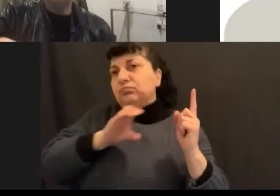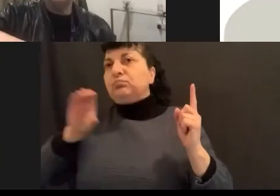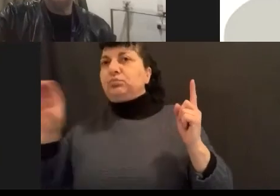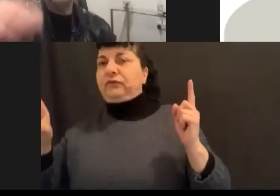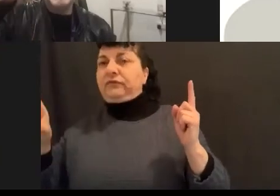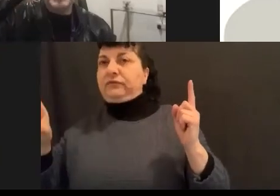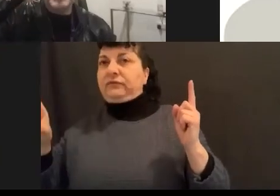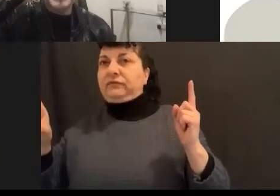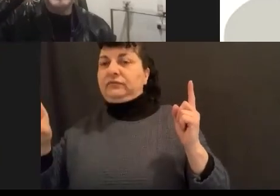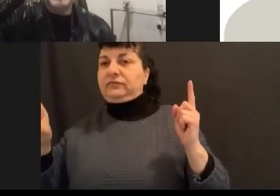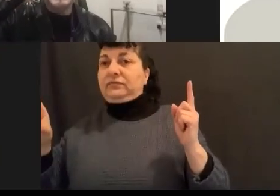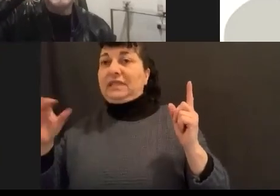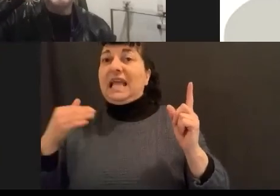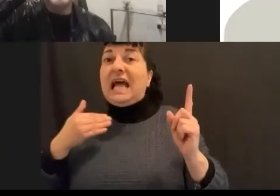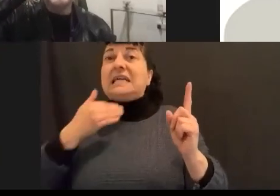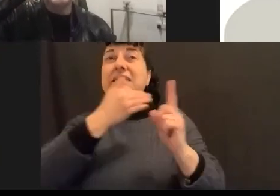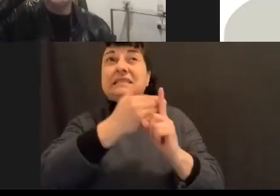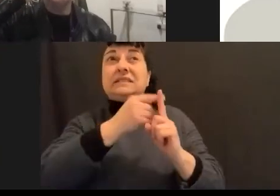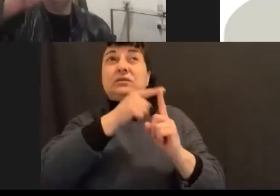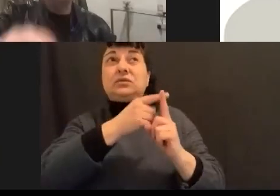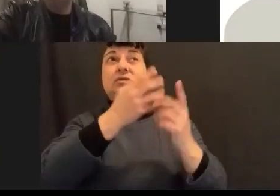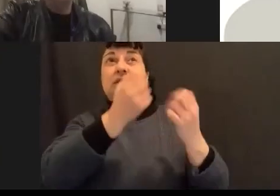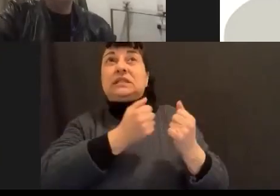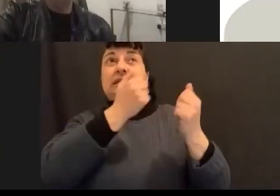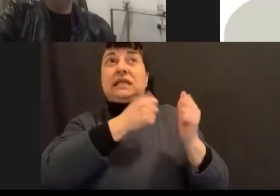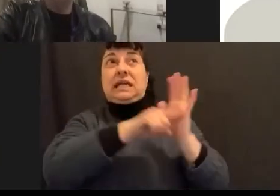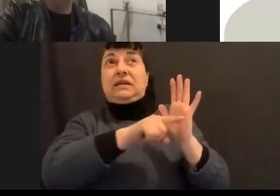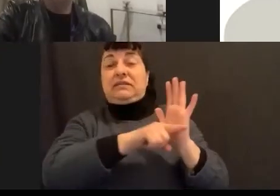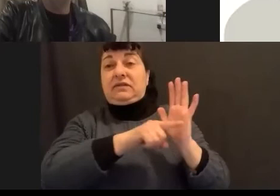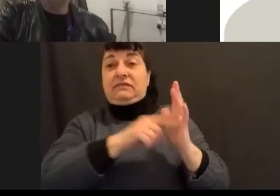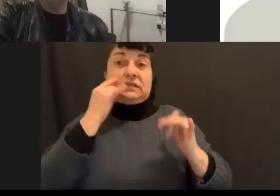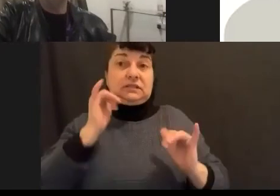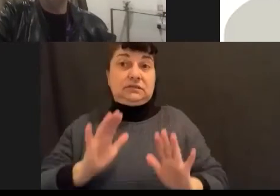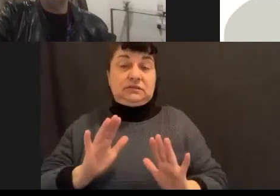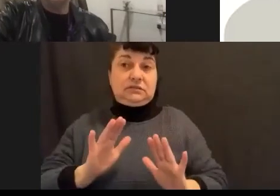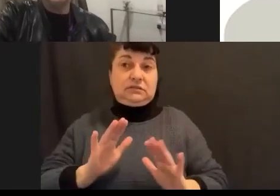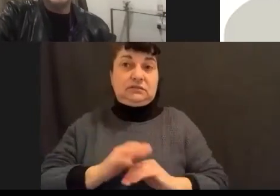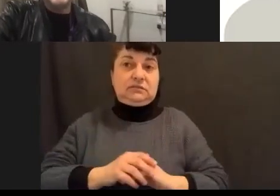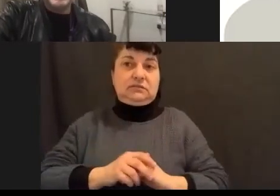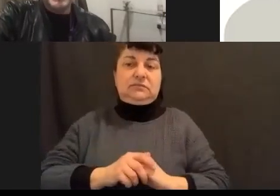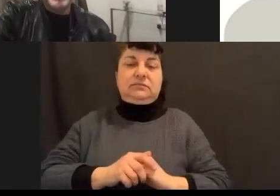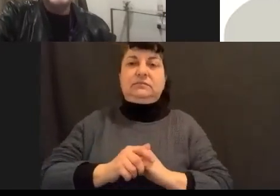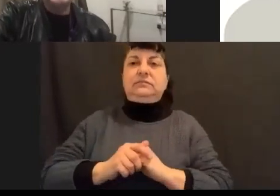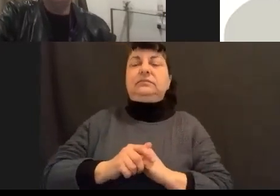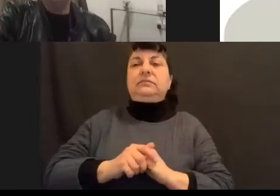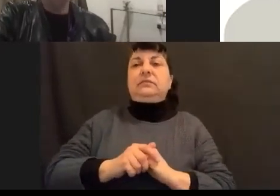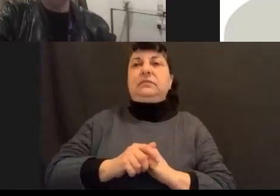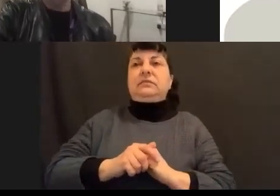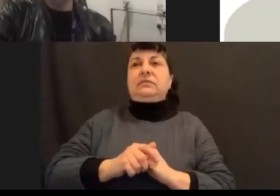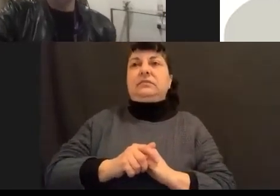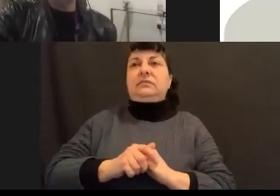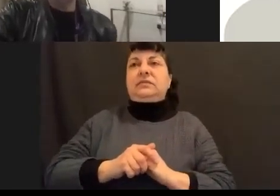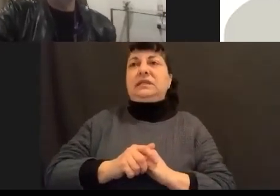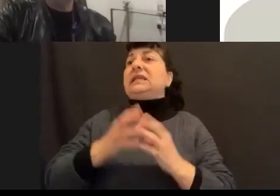you're releasable as just a free citizen again. So that some people are using that to say sleep